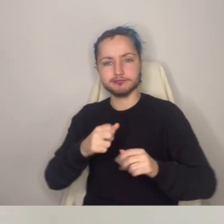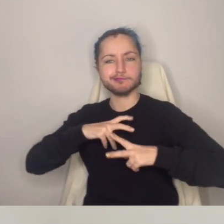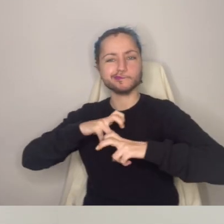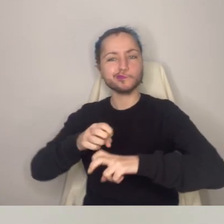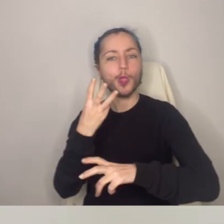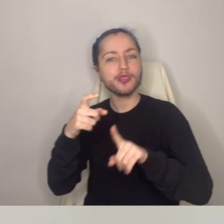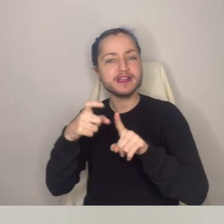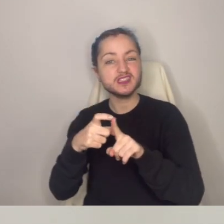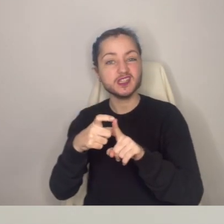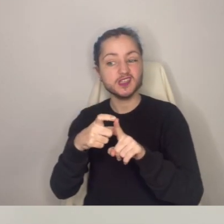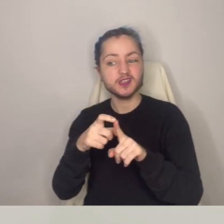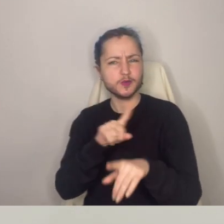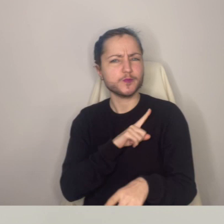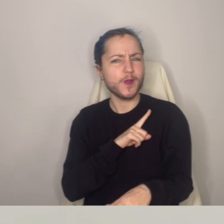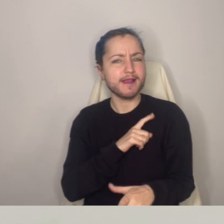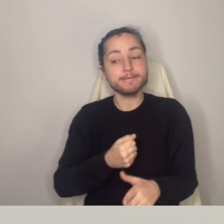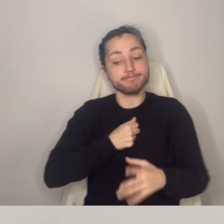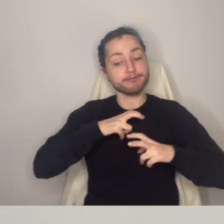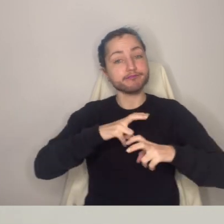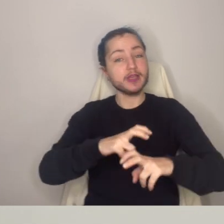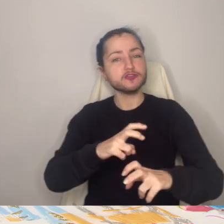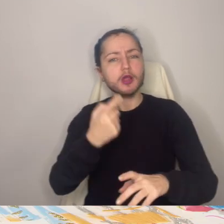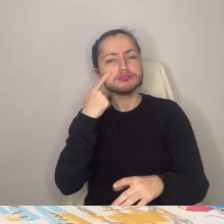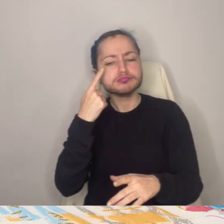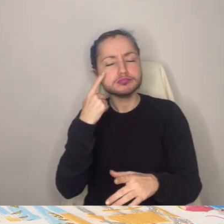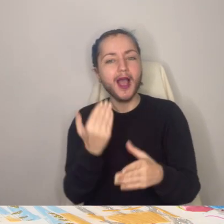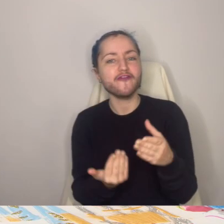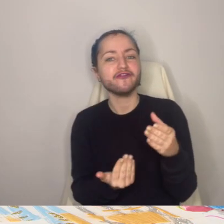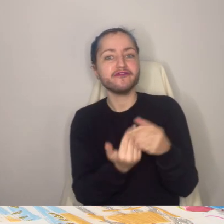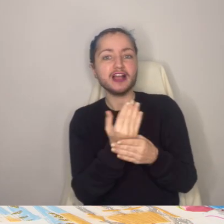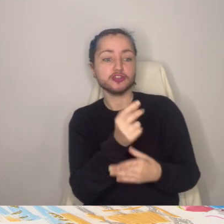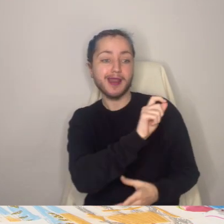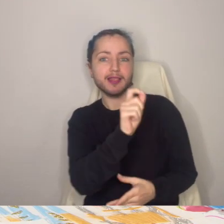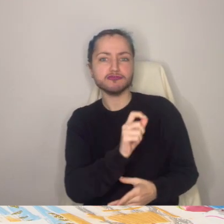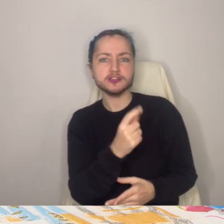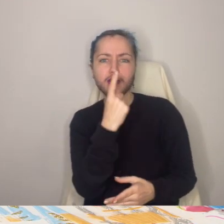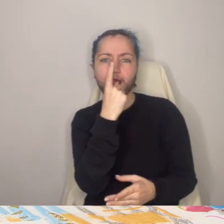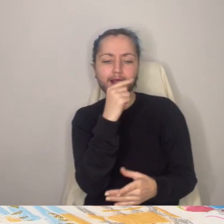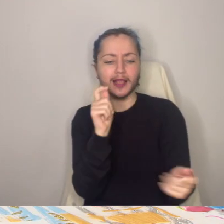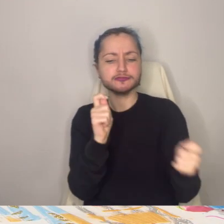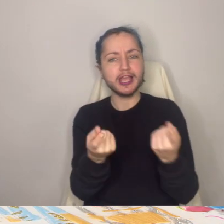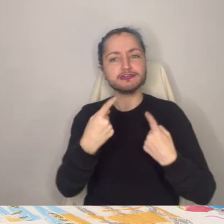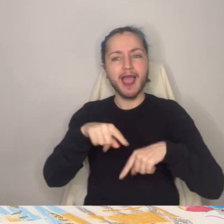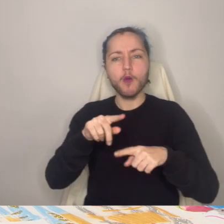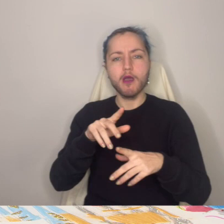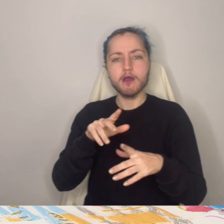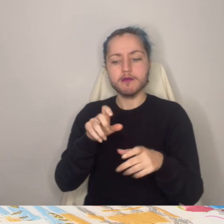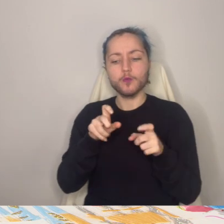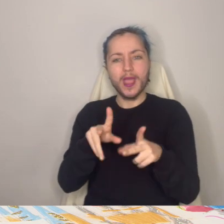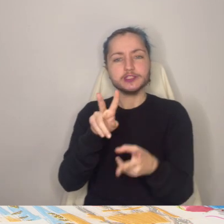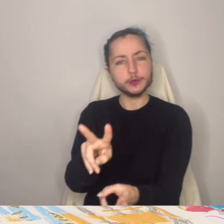3D is my research was looking into how fashion illustration could intervene with how much we consume